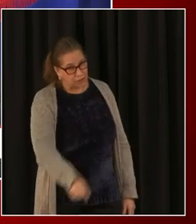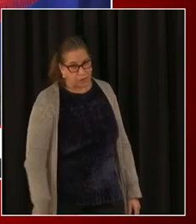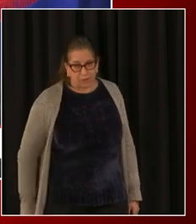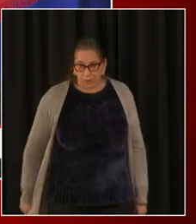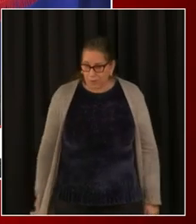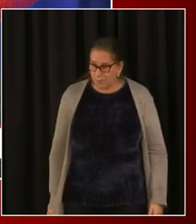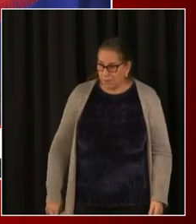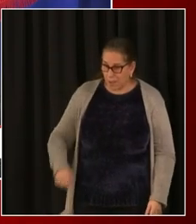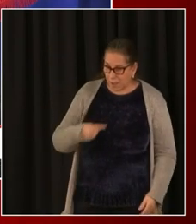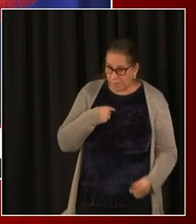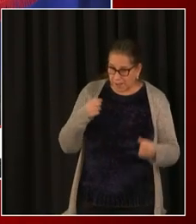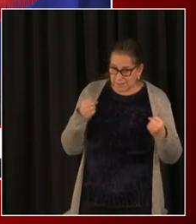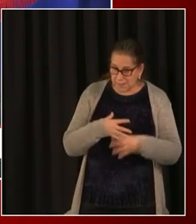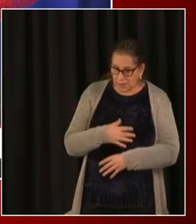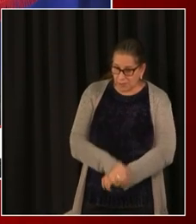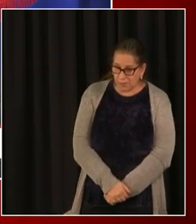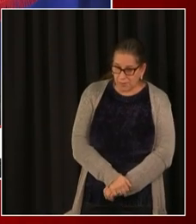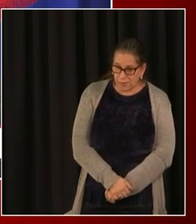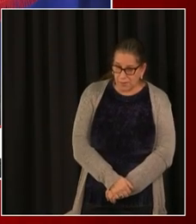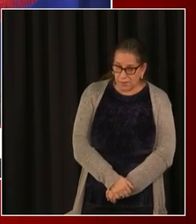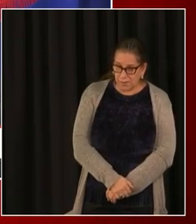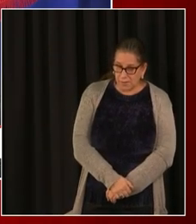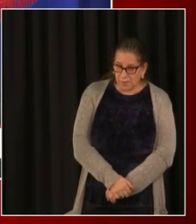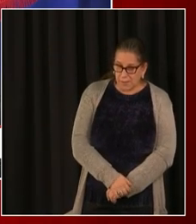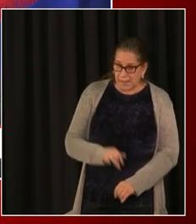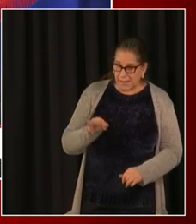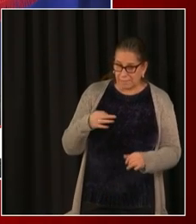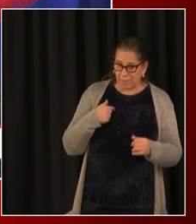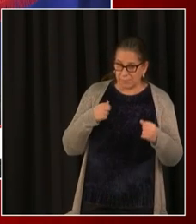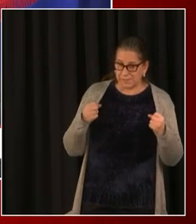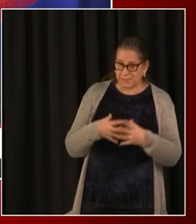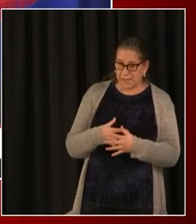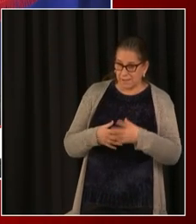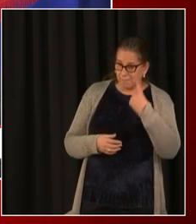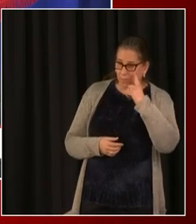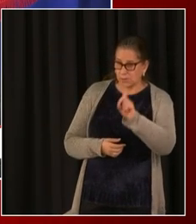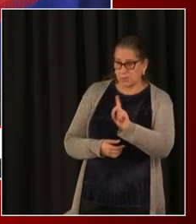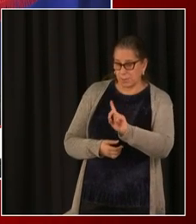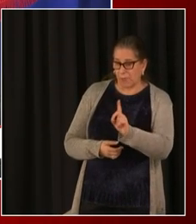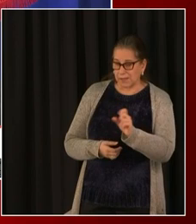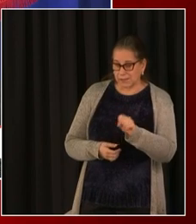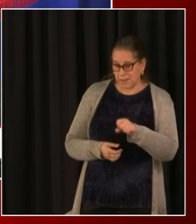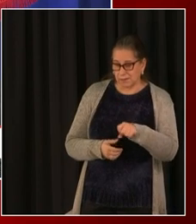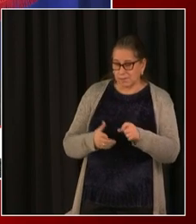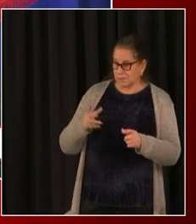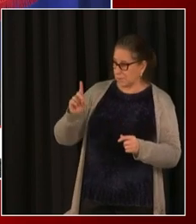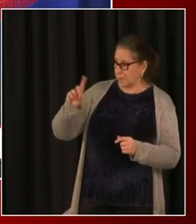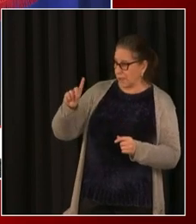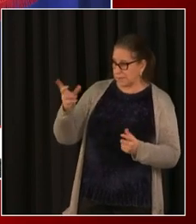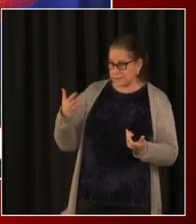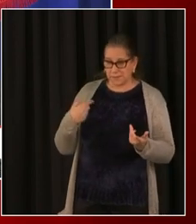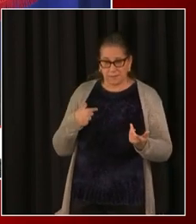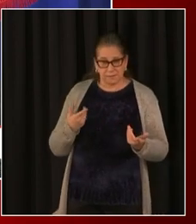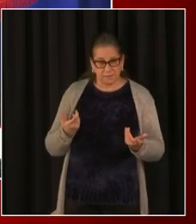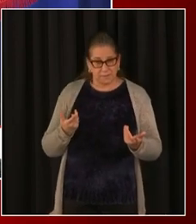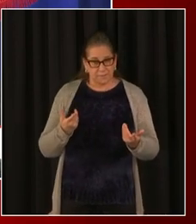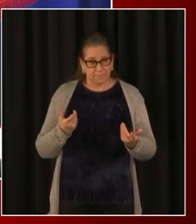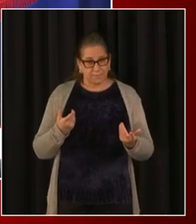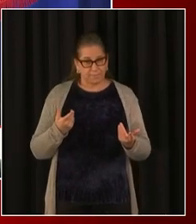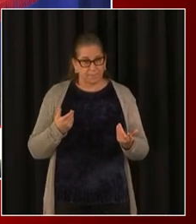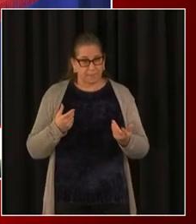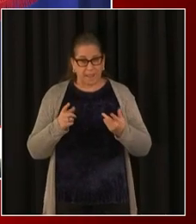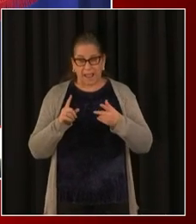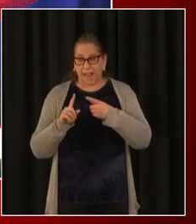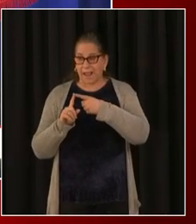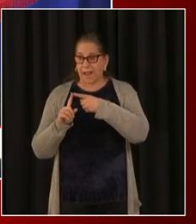Am I scared? If I'm scared of anything, it's for our democracy because we have very extreme factions in that